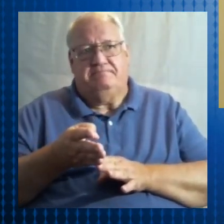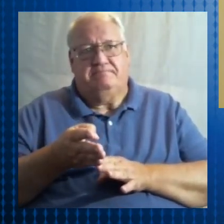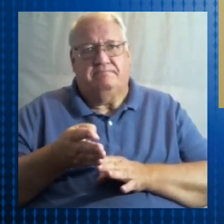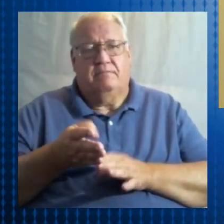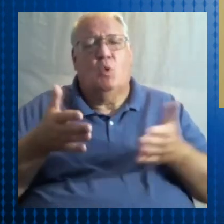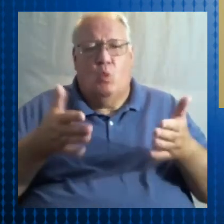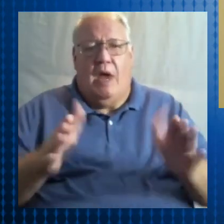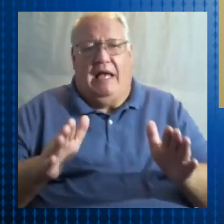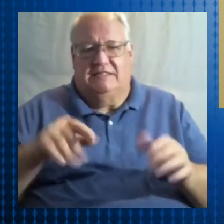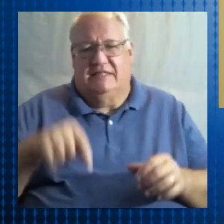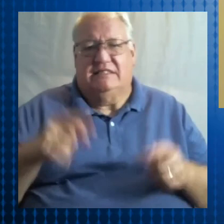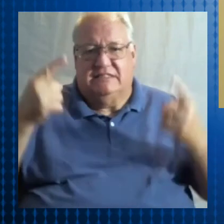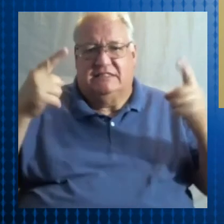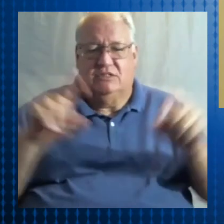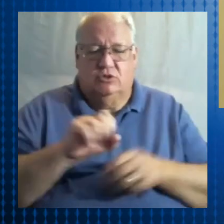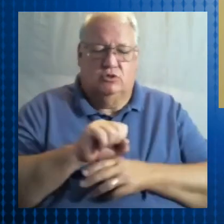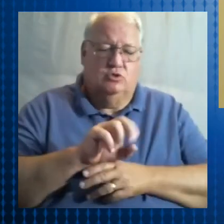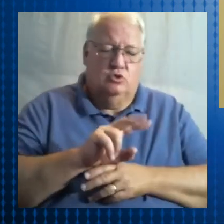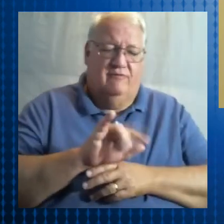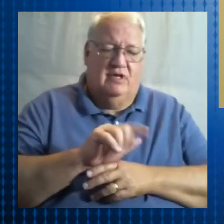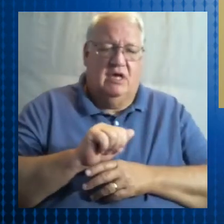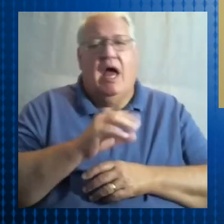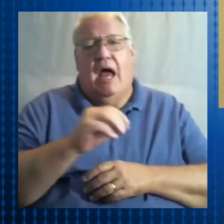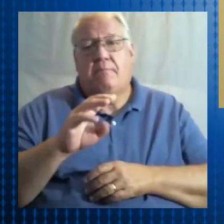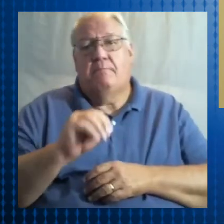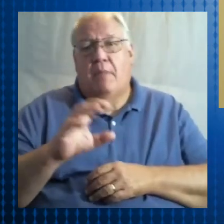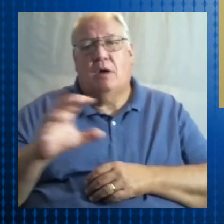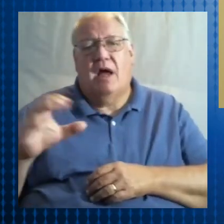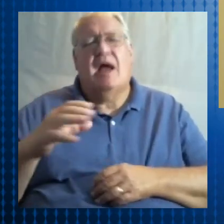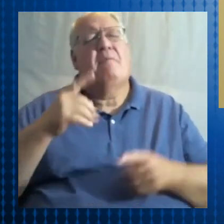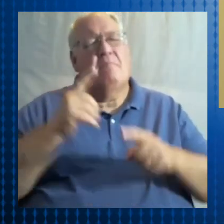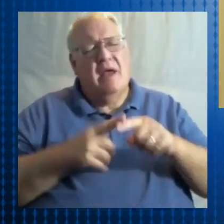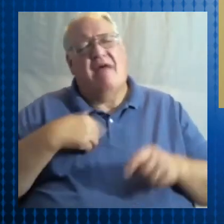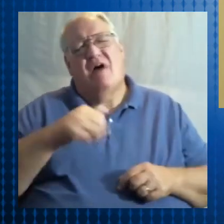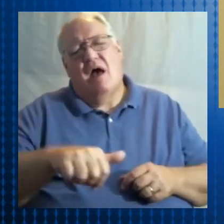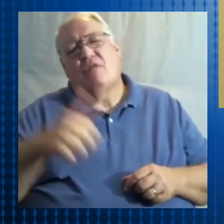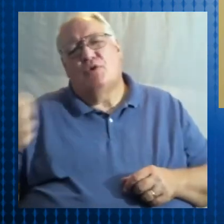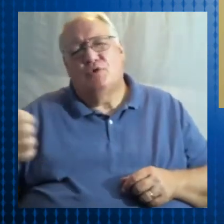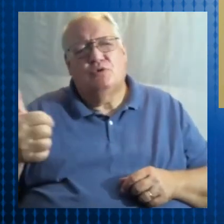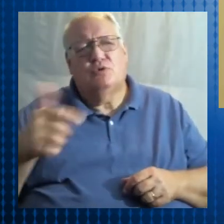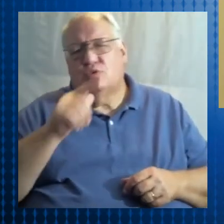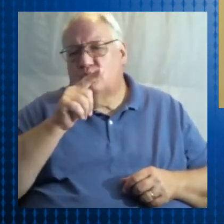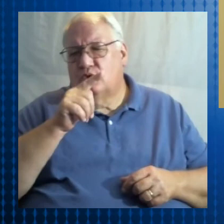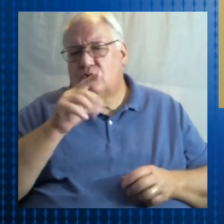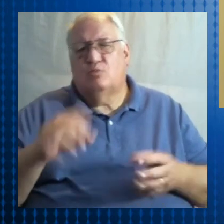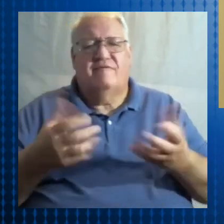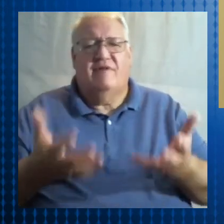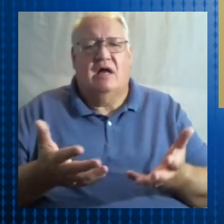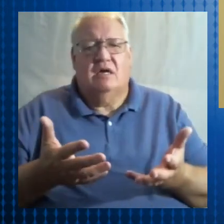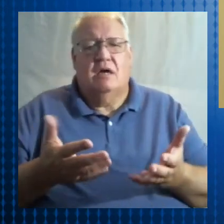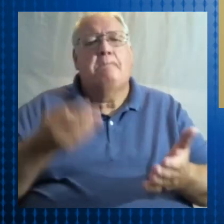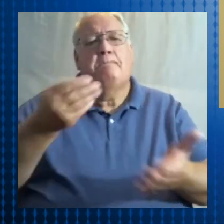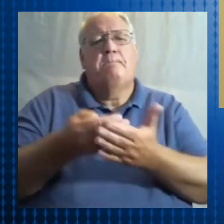ways that this happens, Sovita and Mott College. But we also have others who have provided